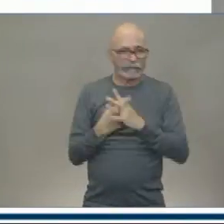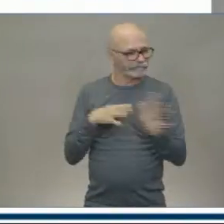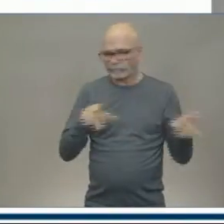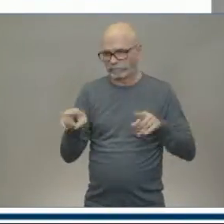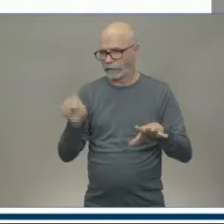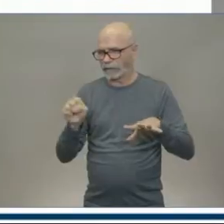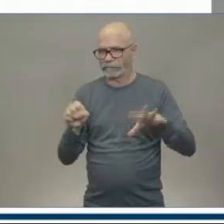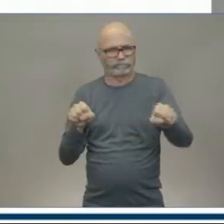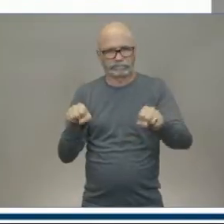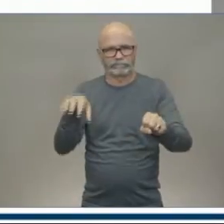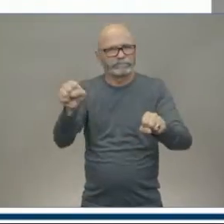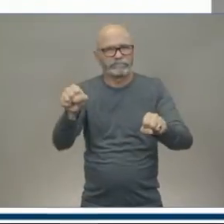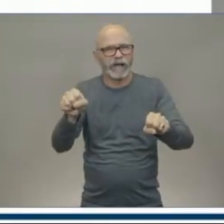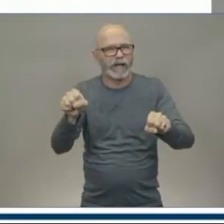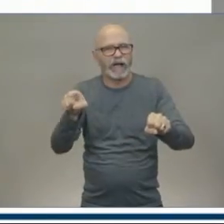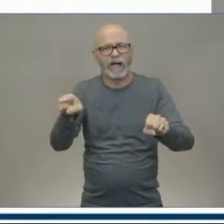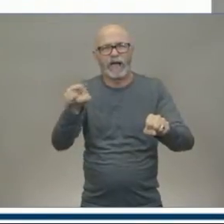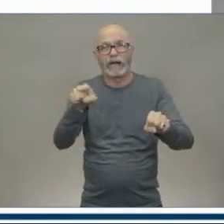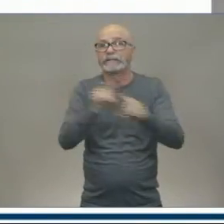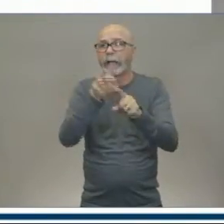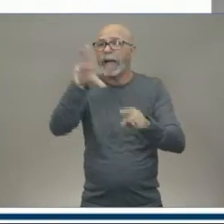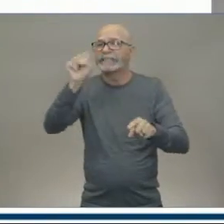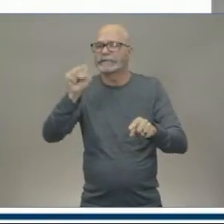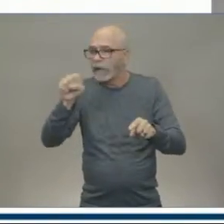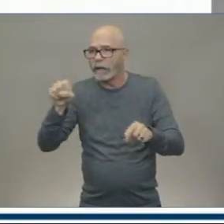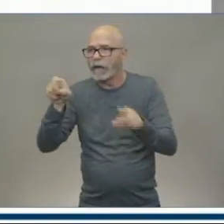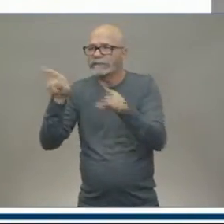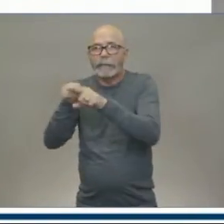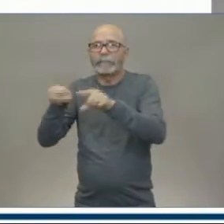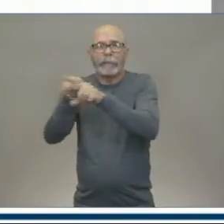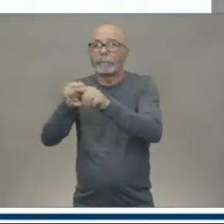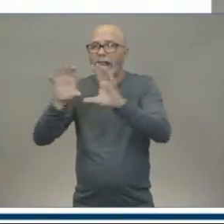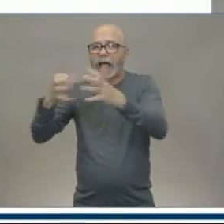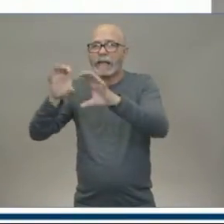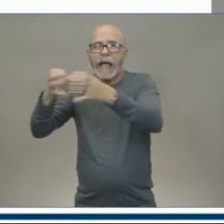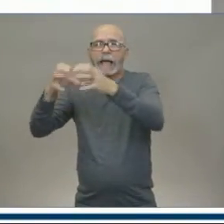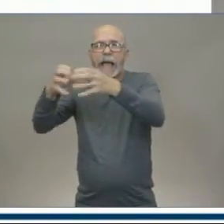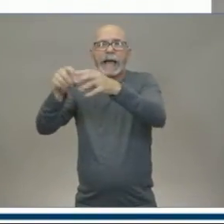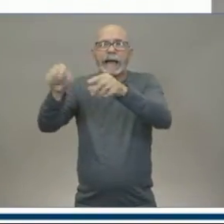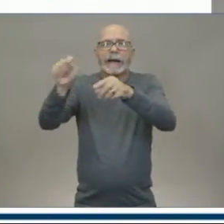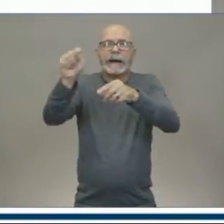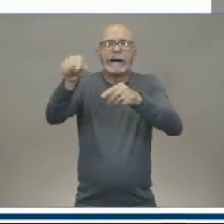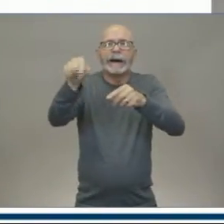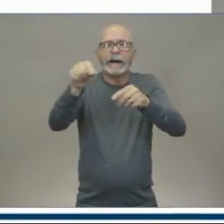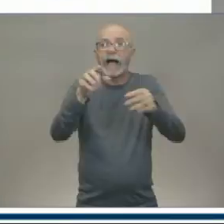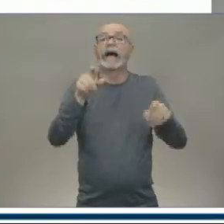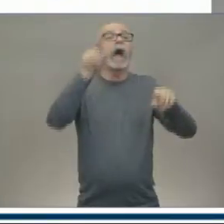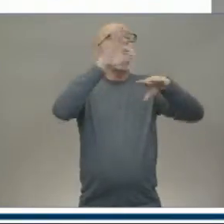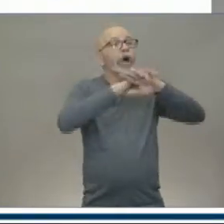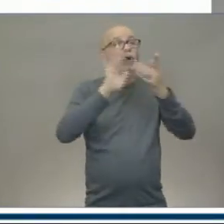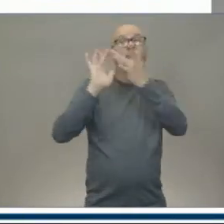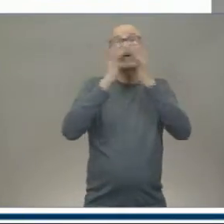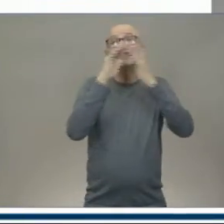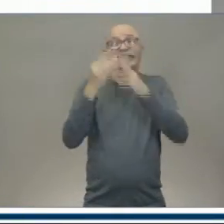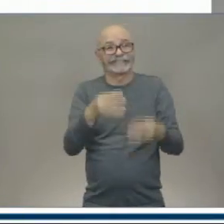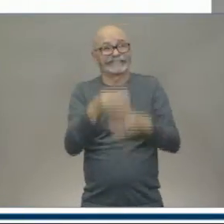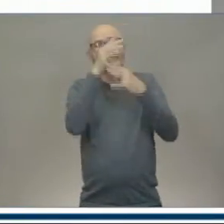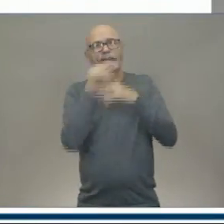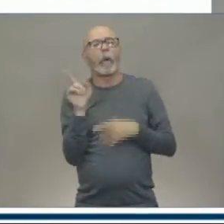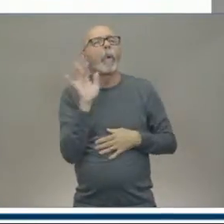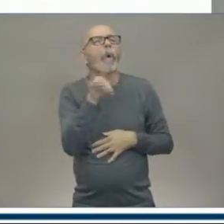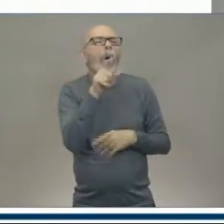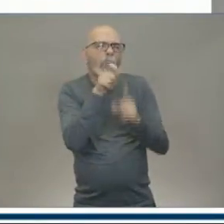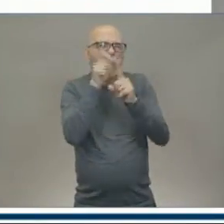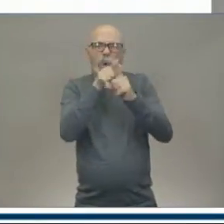classroom or on the same bus, we've already had people online. The cases we have right now are being harassed by people on social